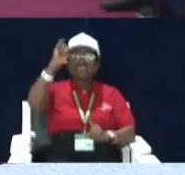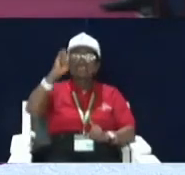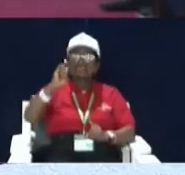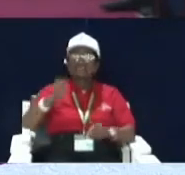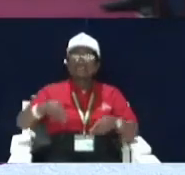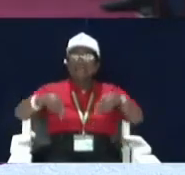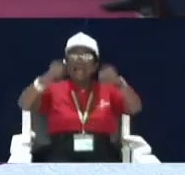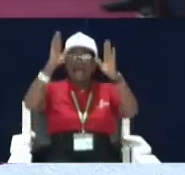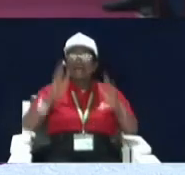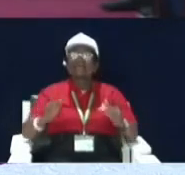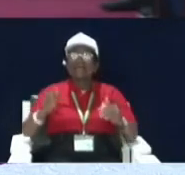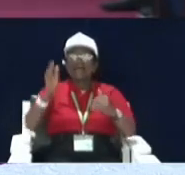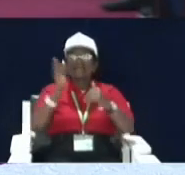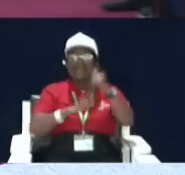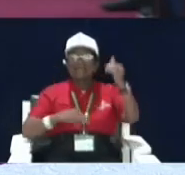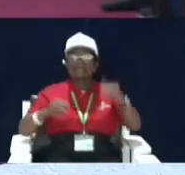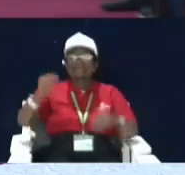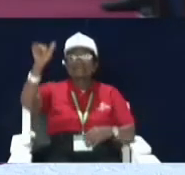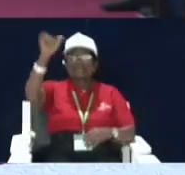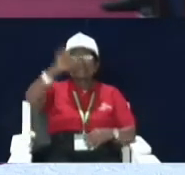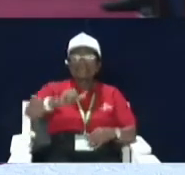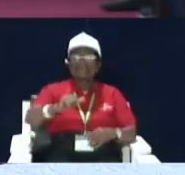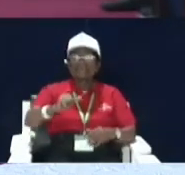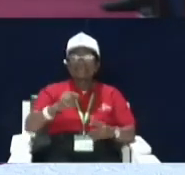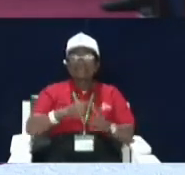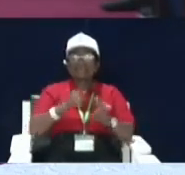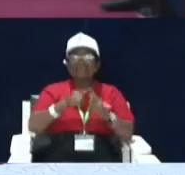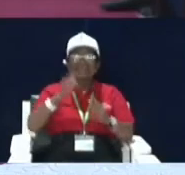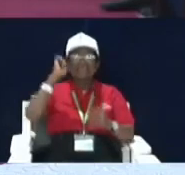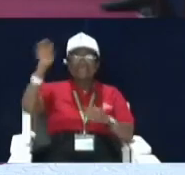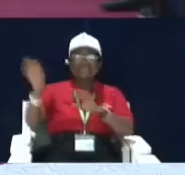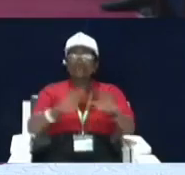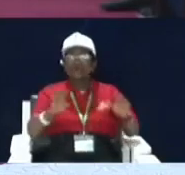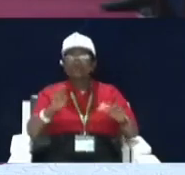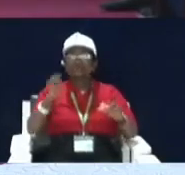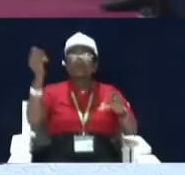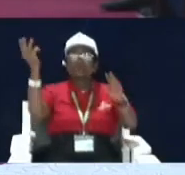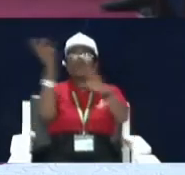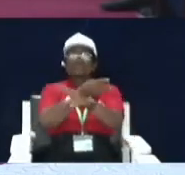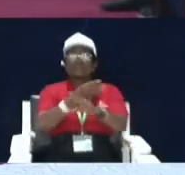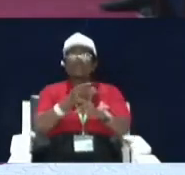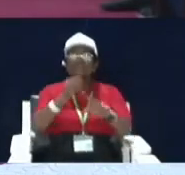then he does multiple wonders. For example,